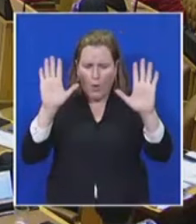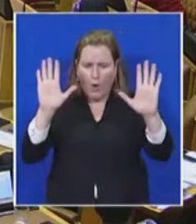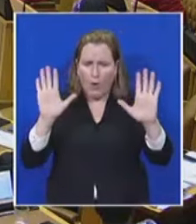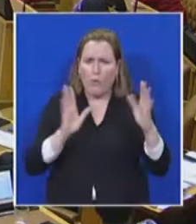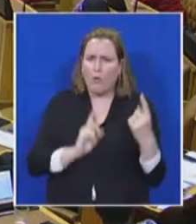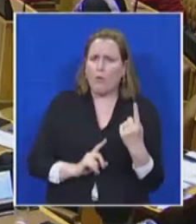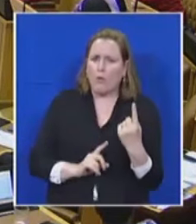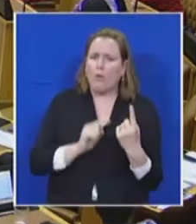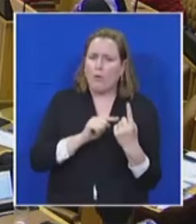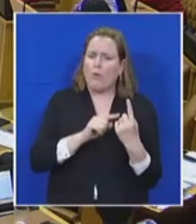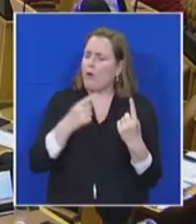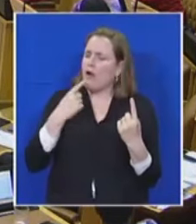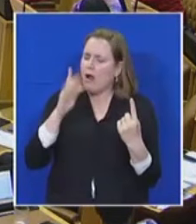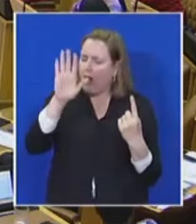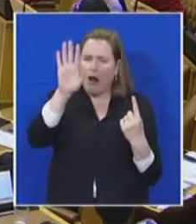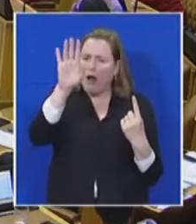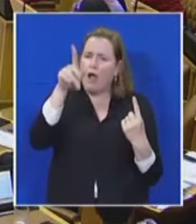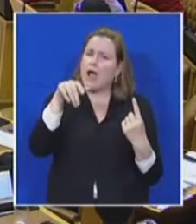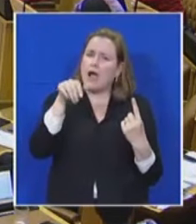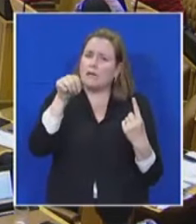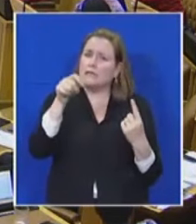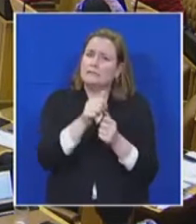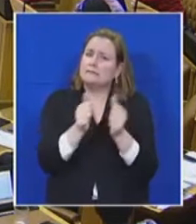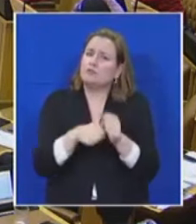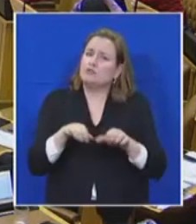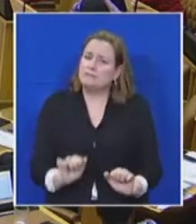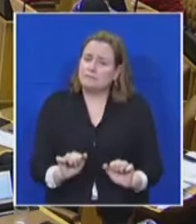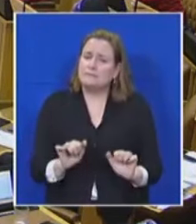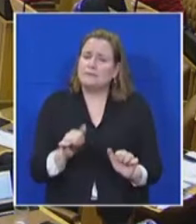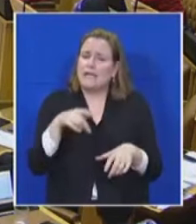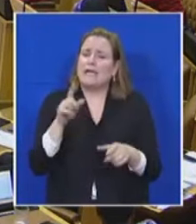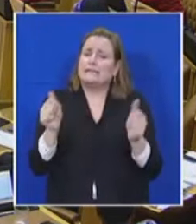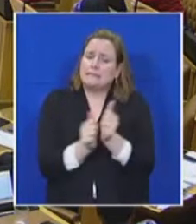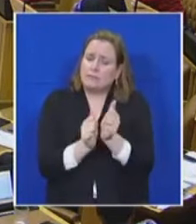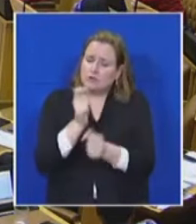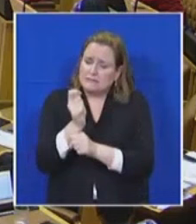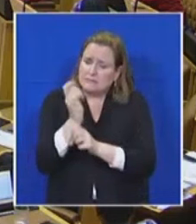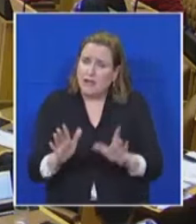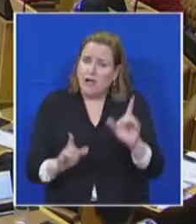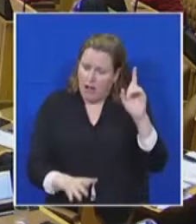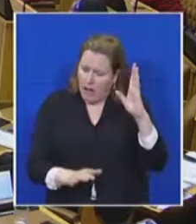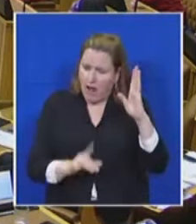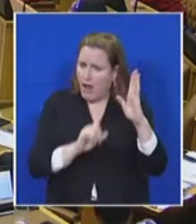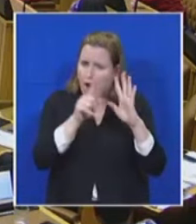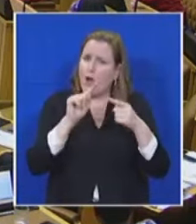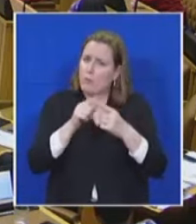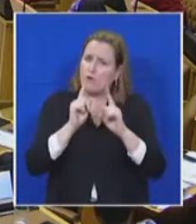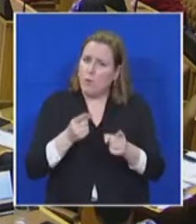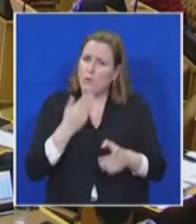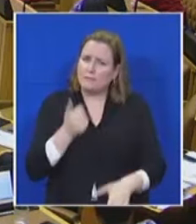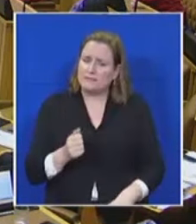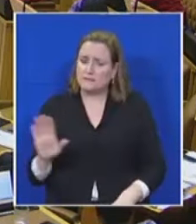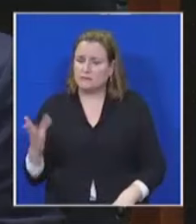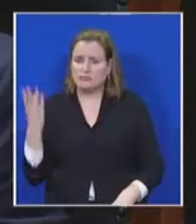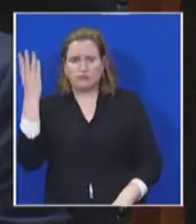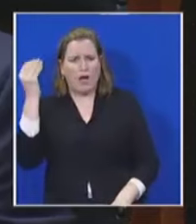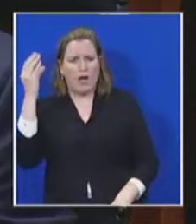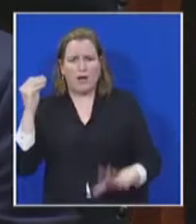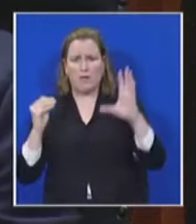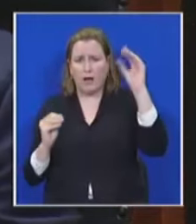Speaker, Honorable Deputy Can we close the Speaker, door? Can we close? No. Deputy Speaker, on a point of order, please. No, honorable members.